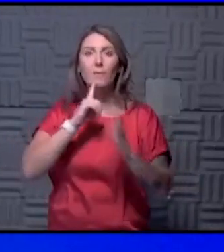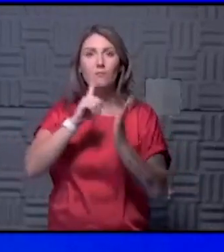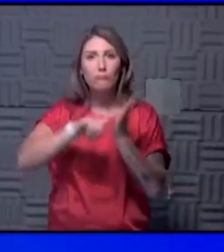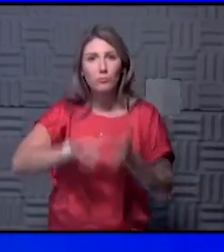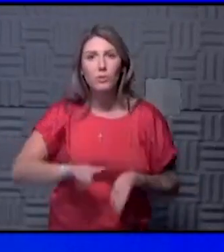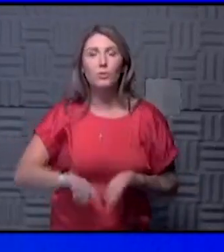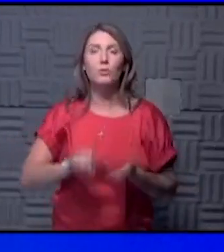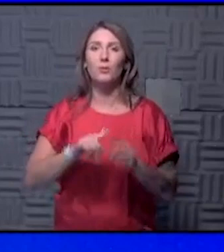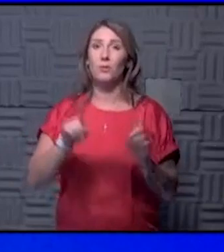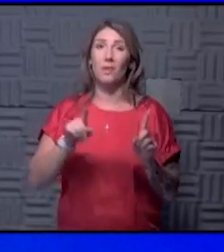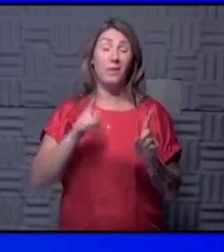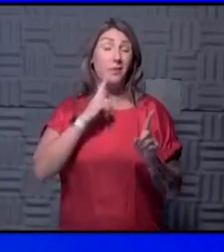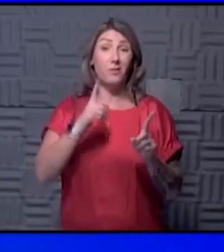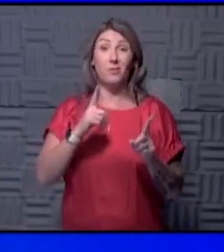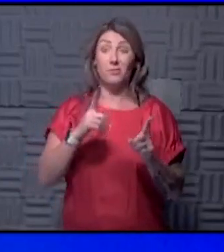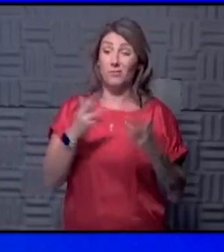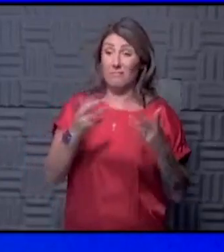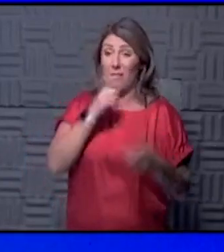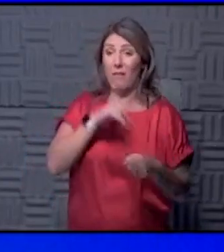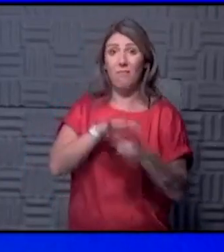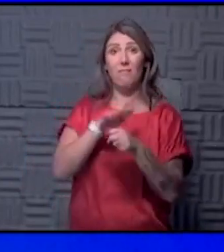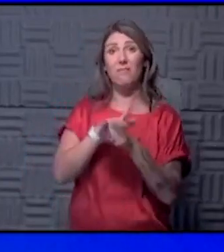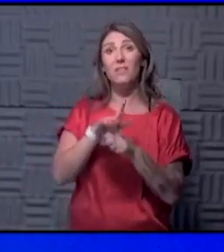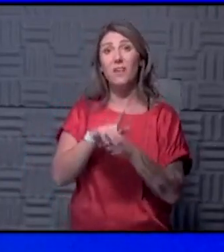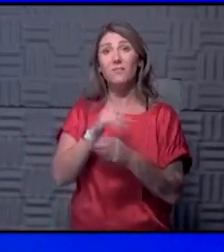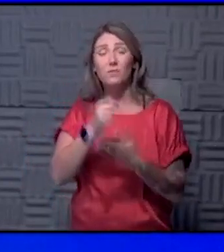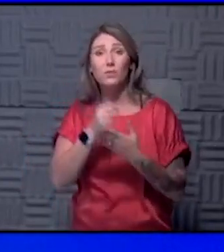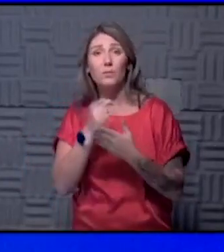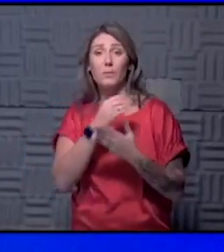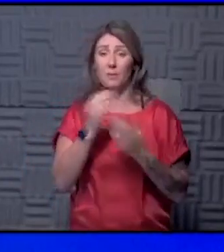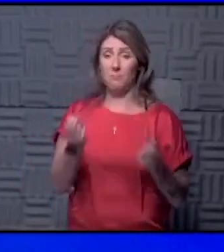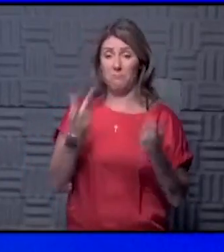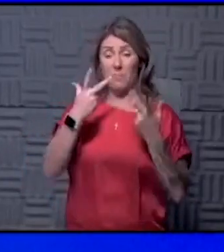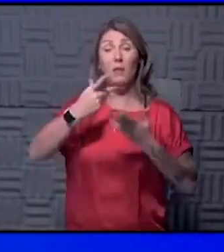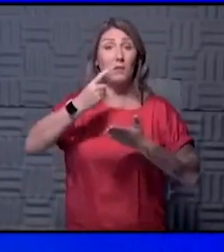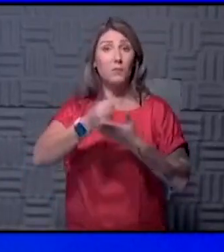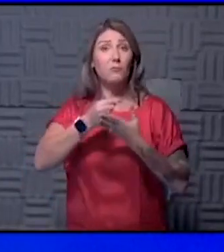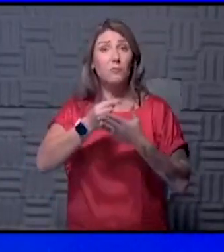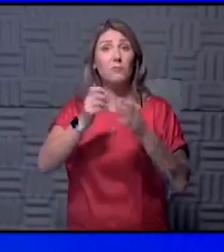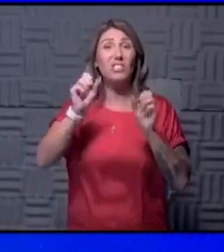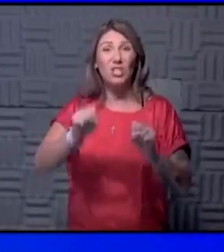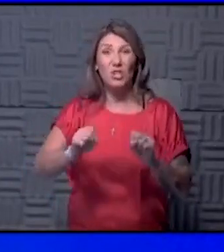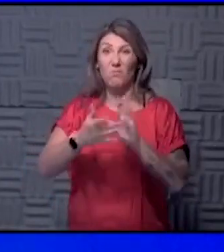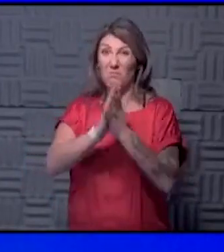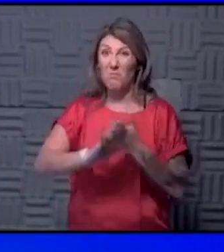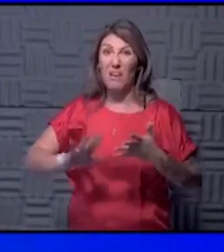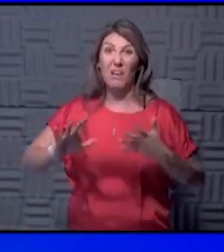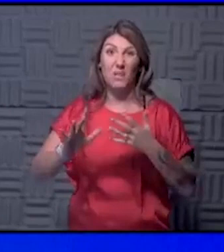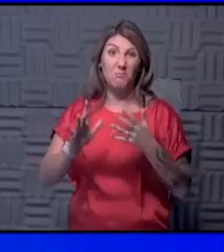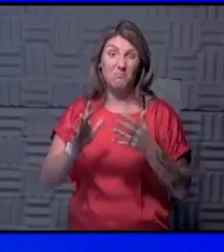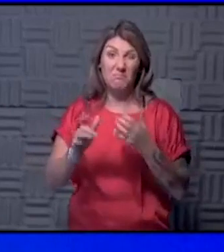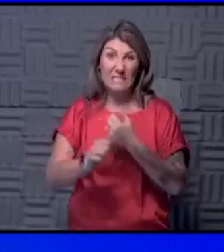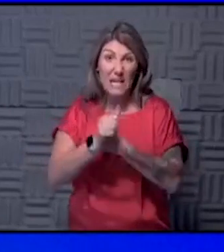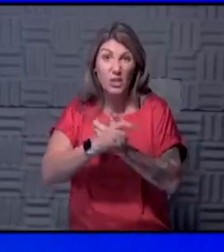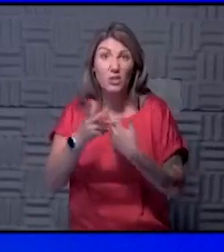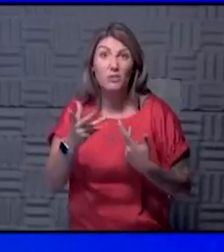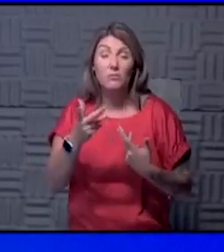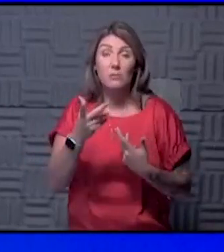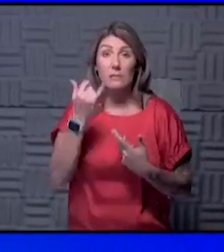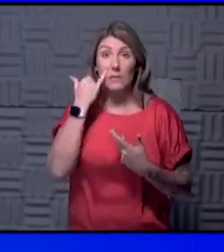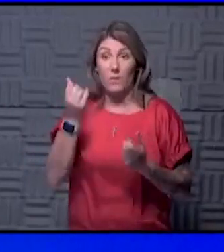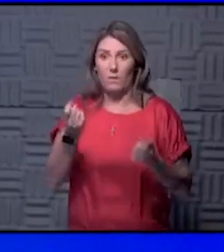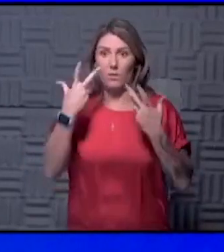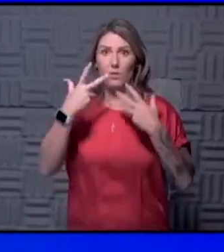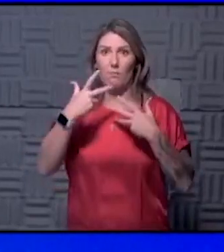a paucity of treatment, and a lot of these treatments could potentially be dangerous, such as too much blood thinner